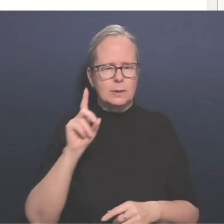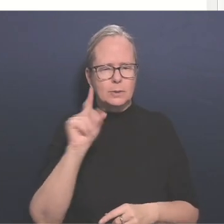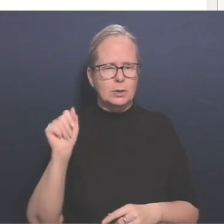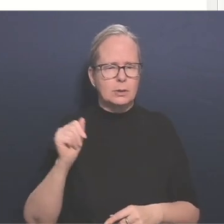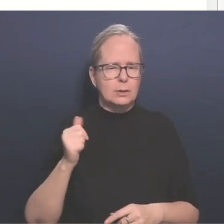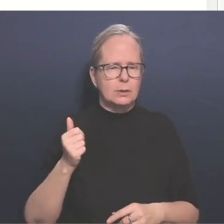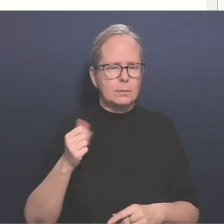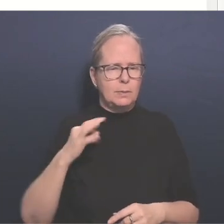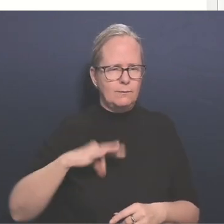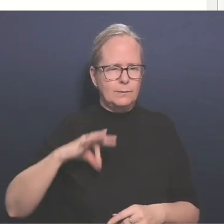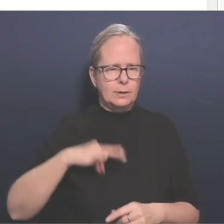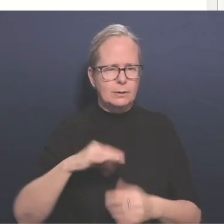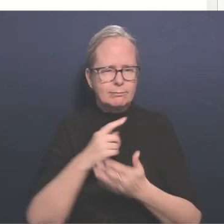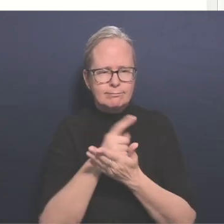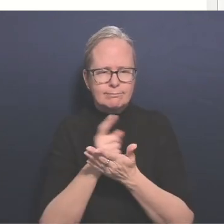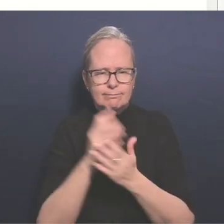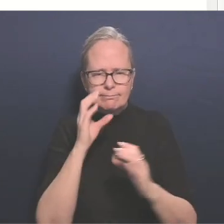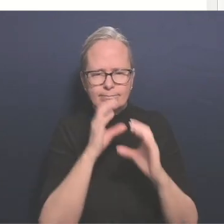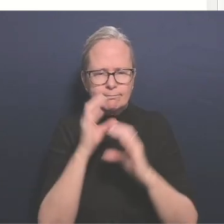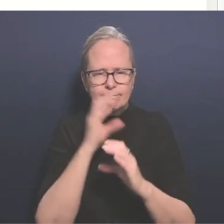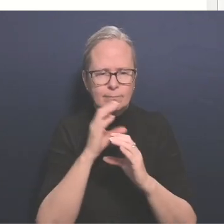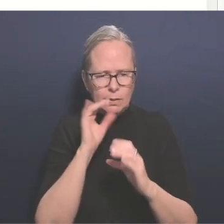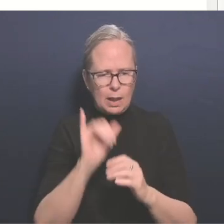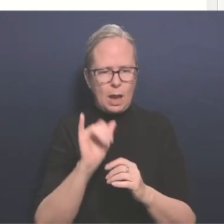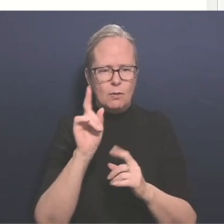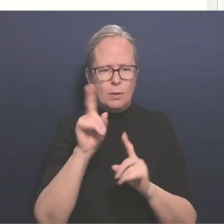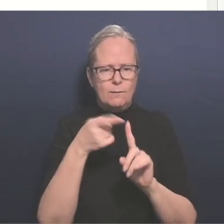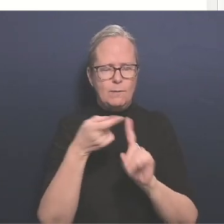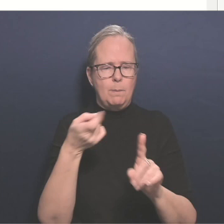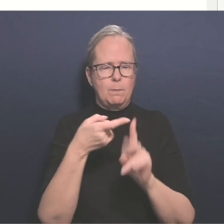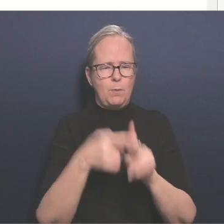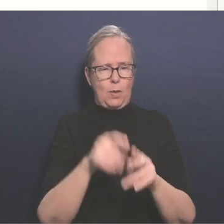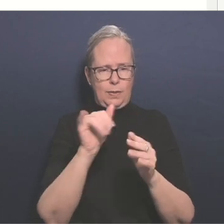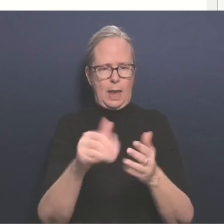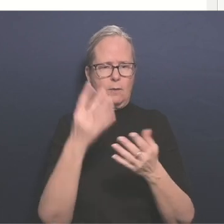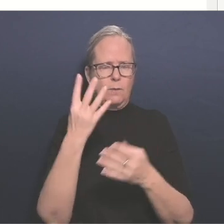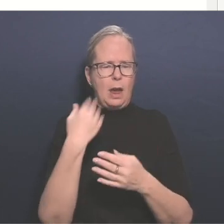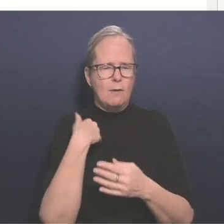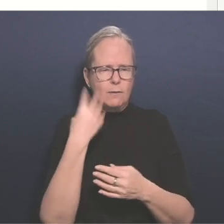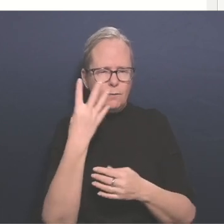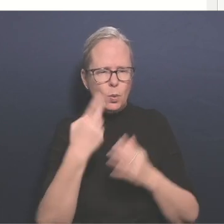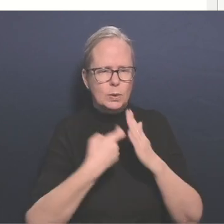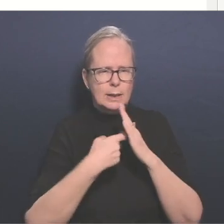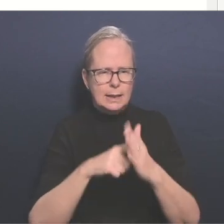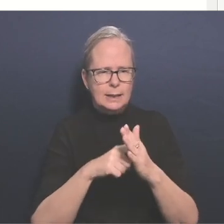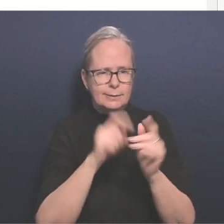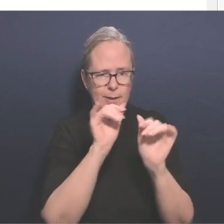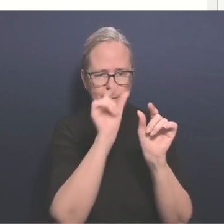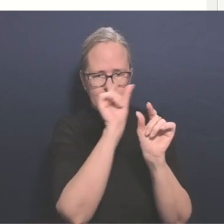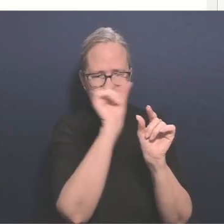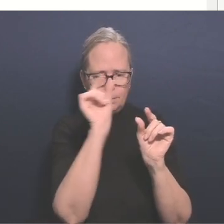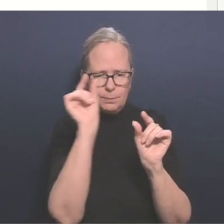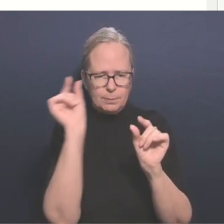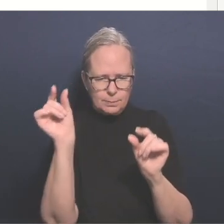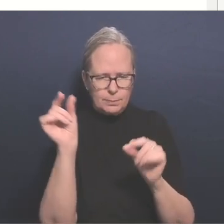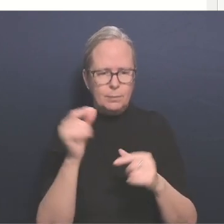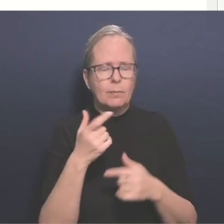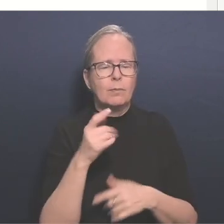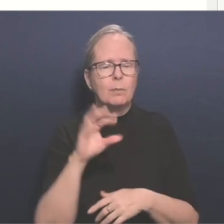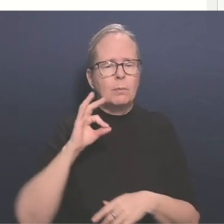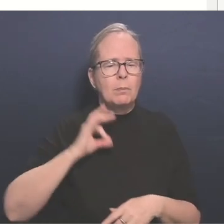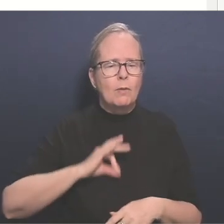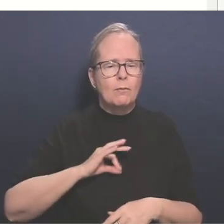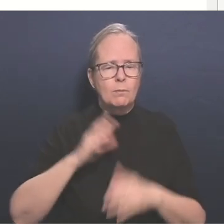you will have the provincial or territorial unique disability benefit, and then everybody will be presented with the same 3